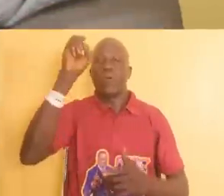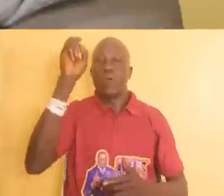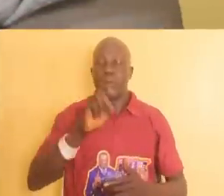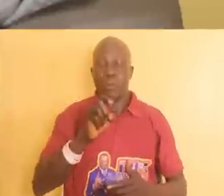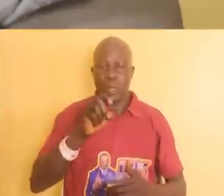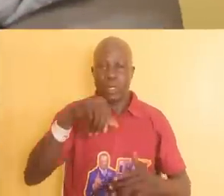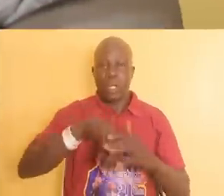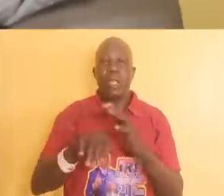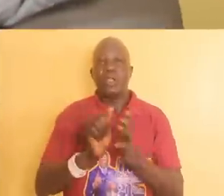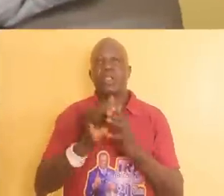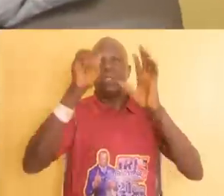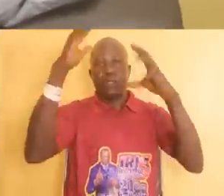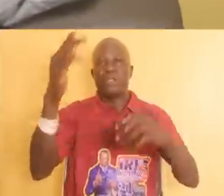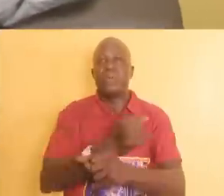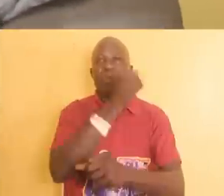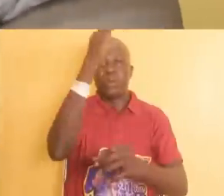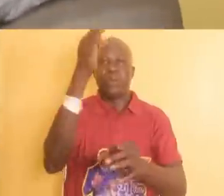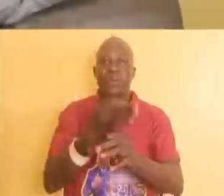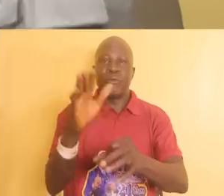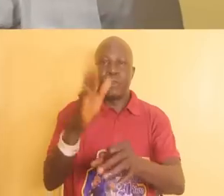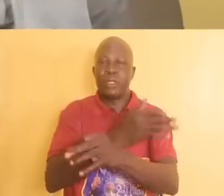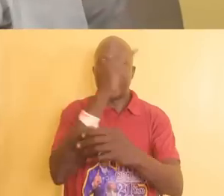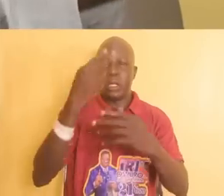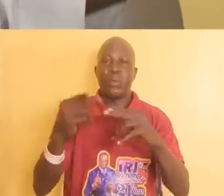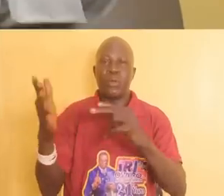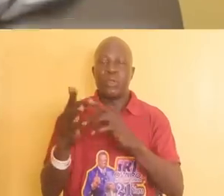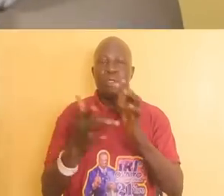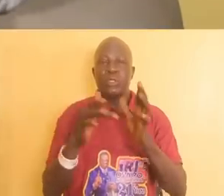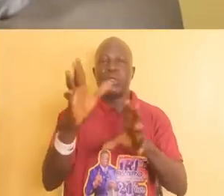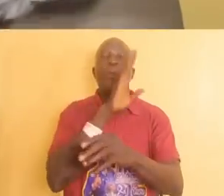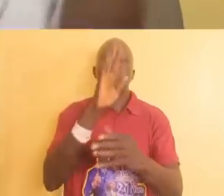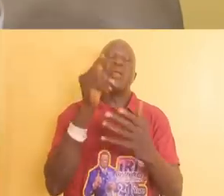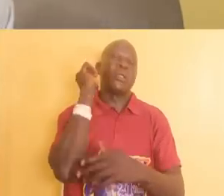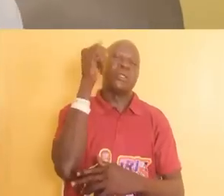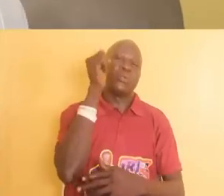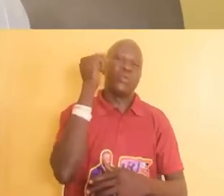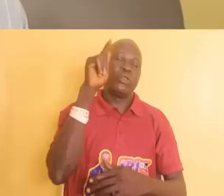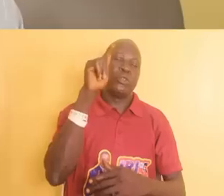jesu apare babore no ko jesu o die ima olawa